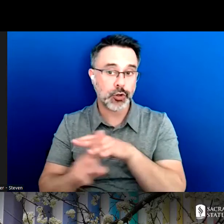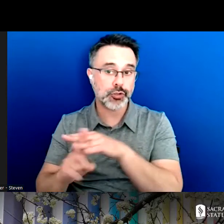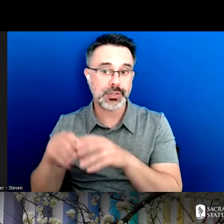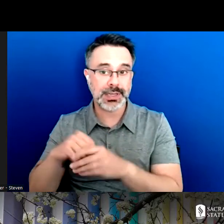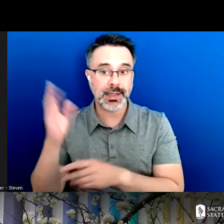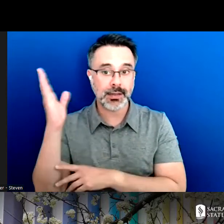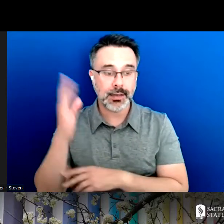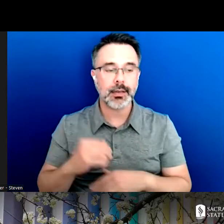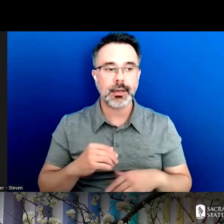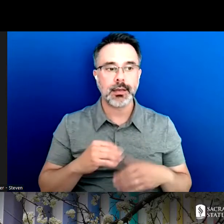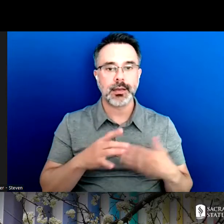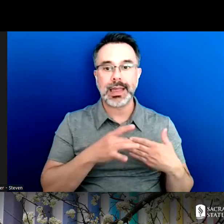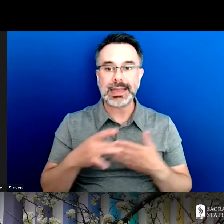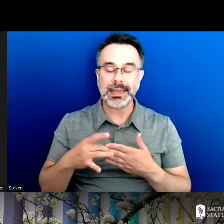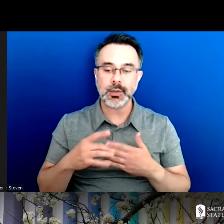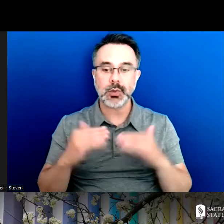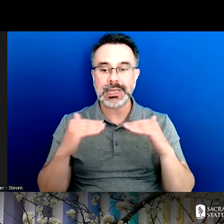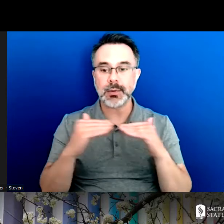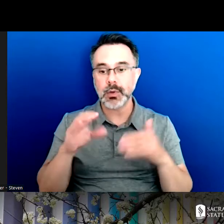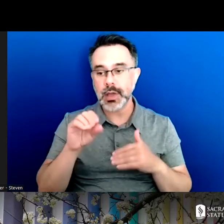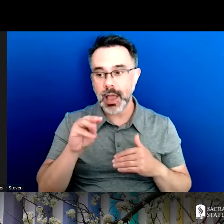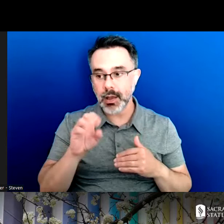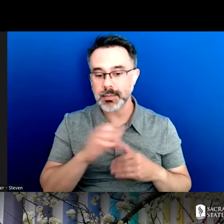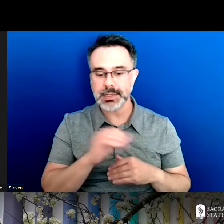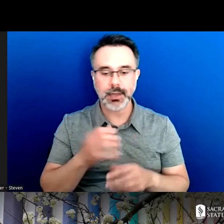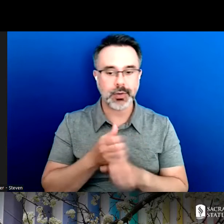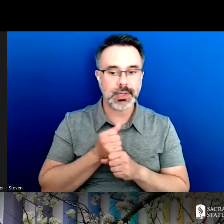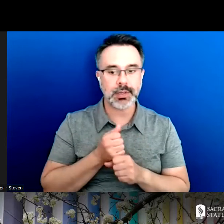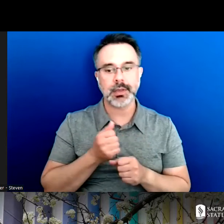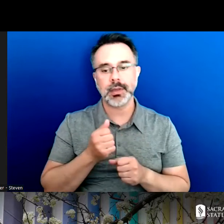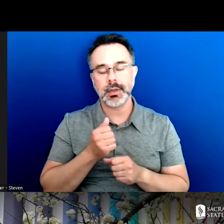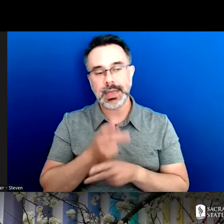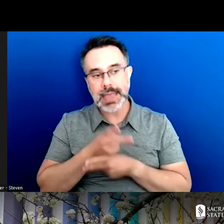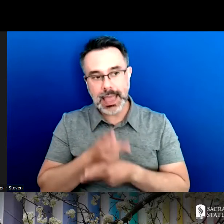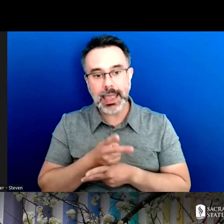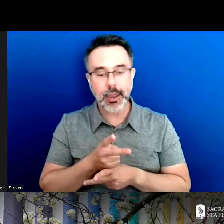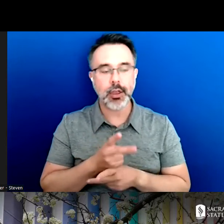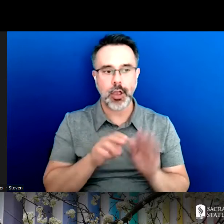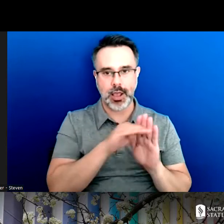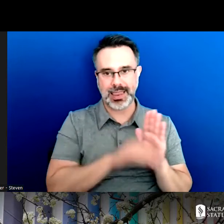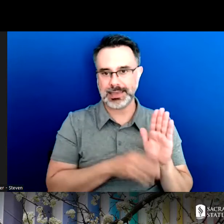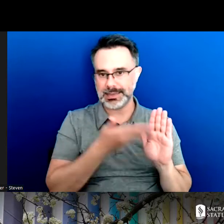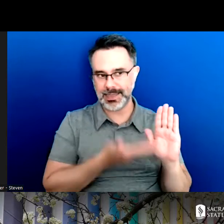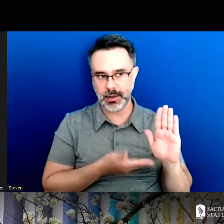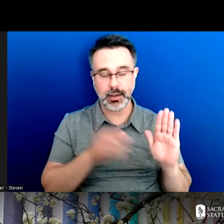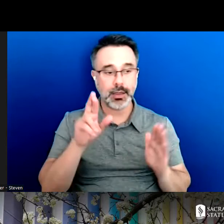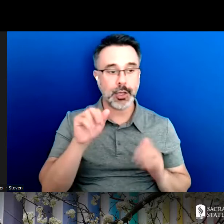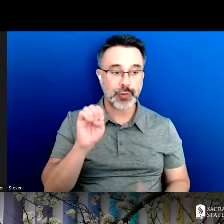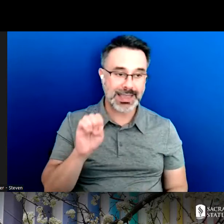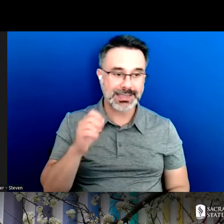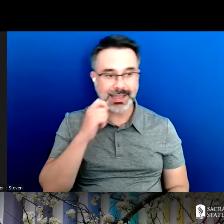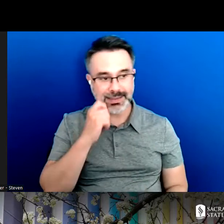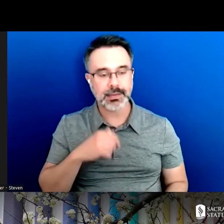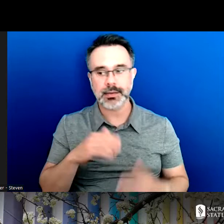were things leading to unequal outcomes and receiving and delivering care are listed here: race, ethnicity, the